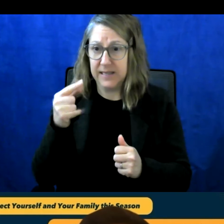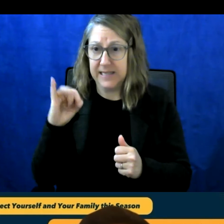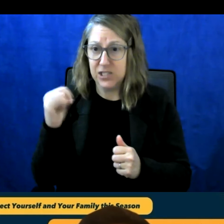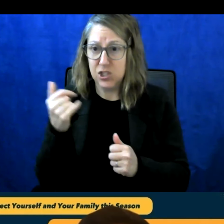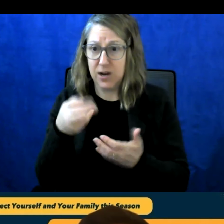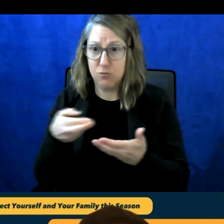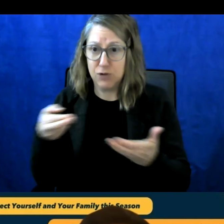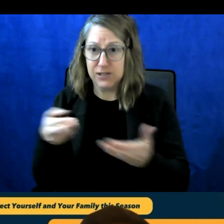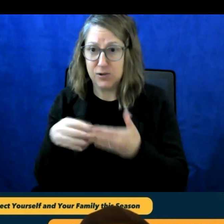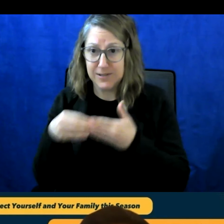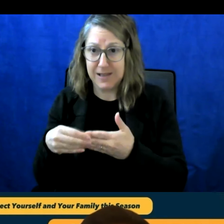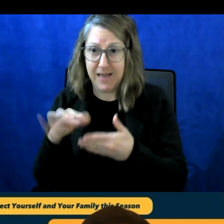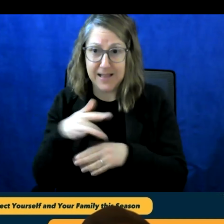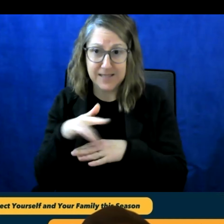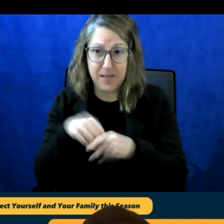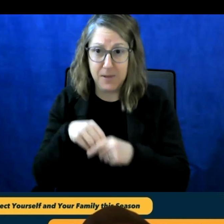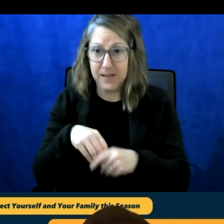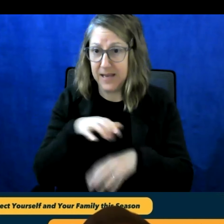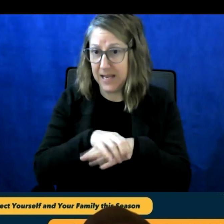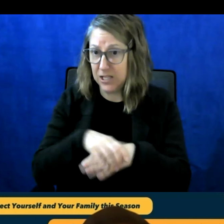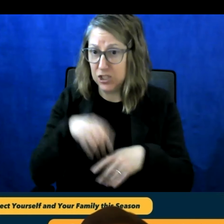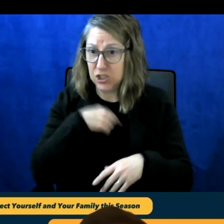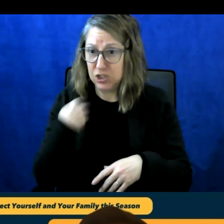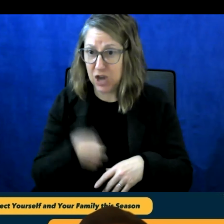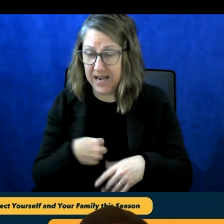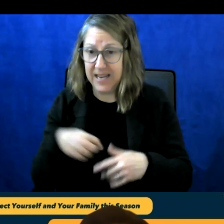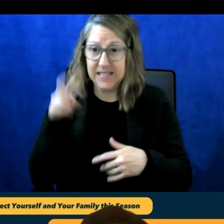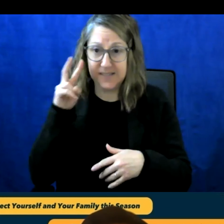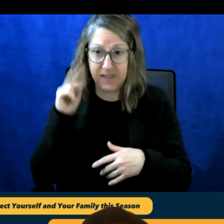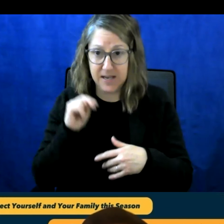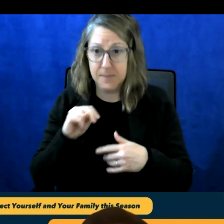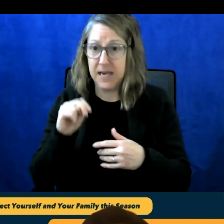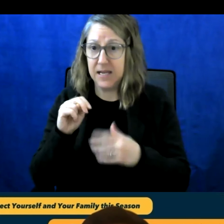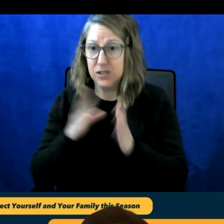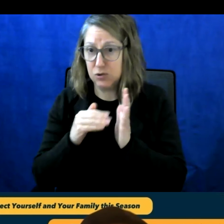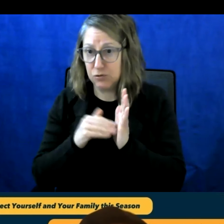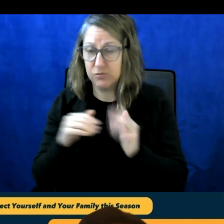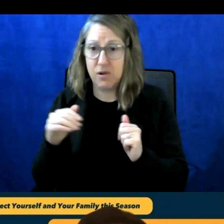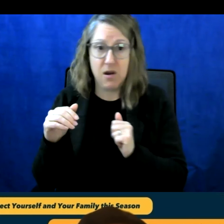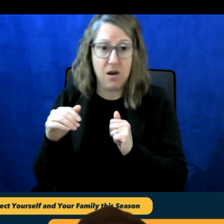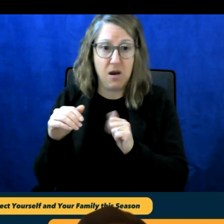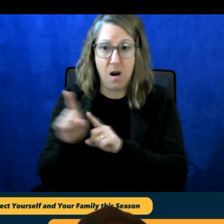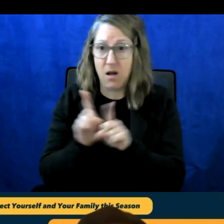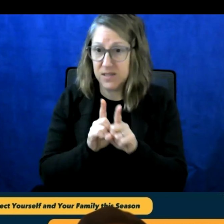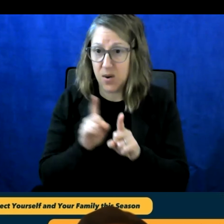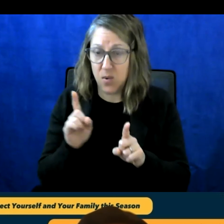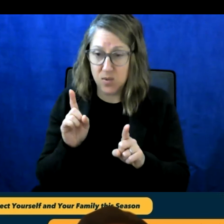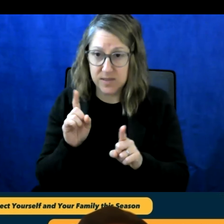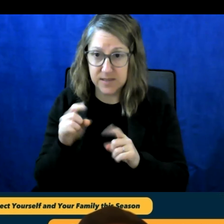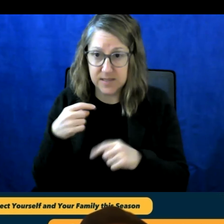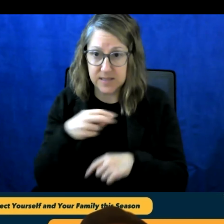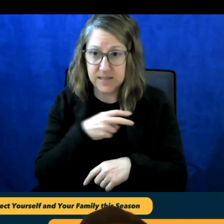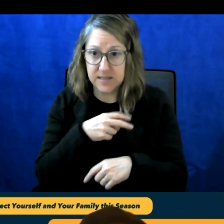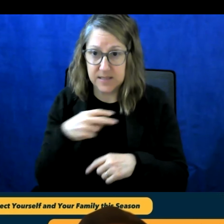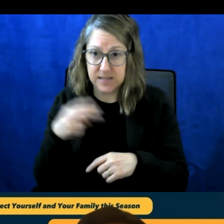in English, Chinese, Vietnamese, Korean, and also Spanish. These are also available where you can view